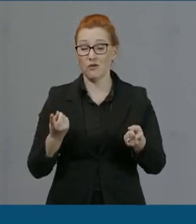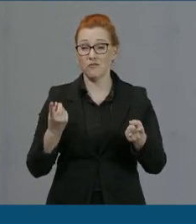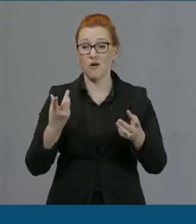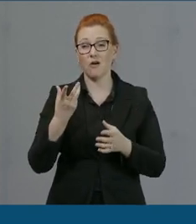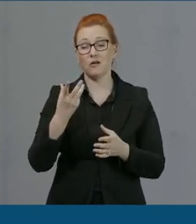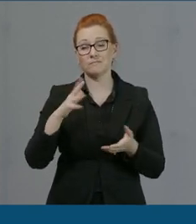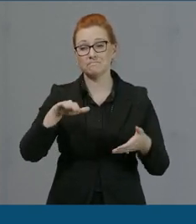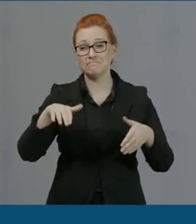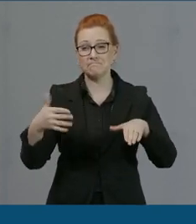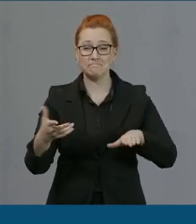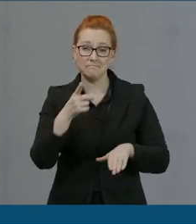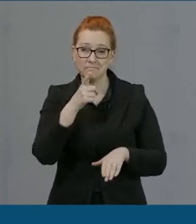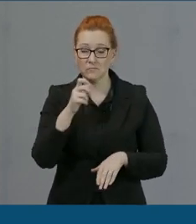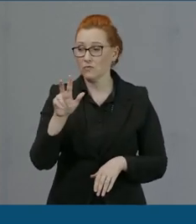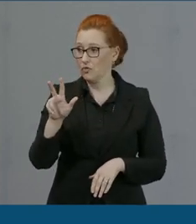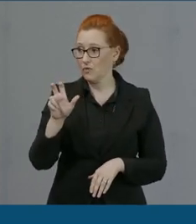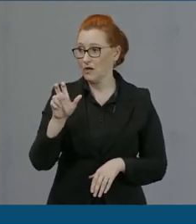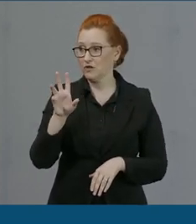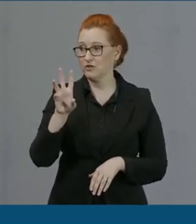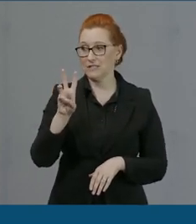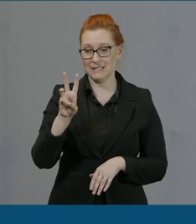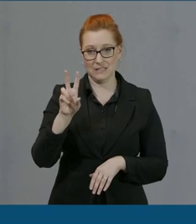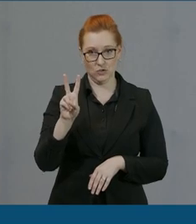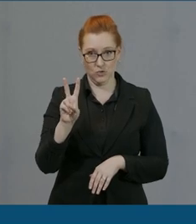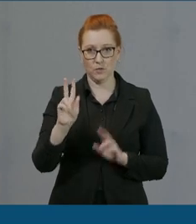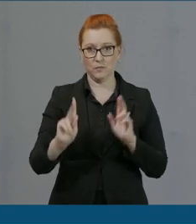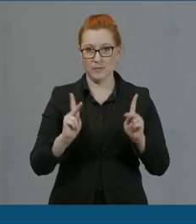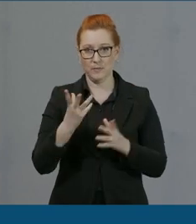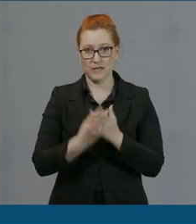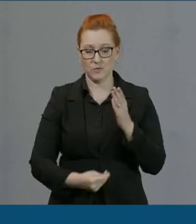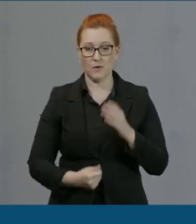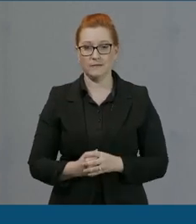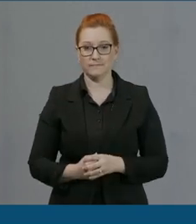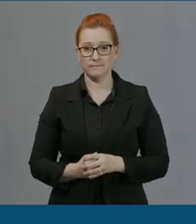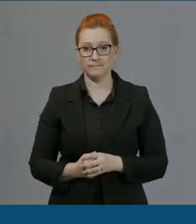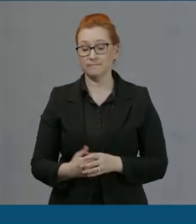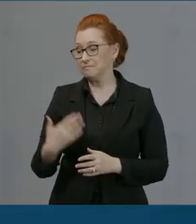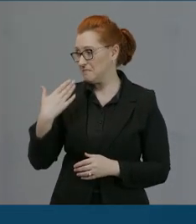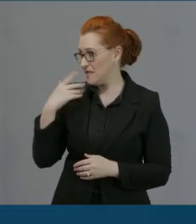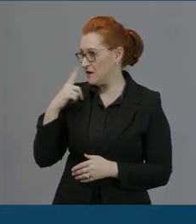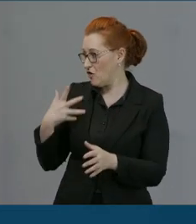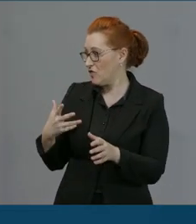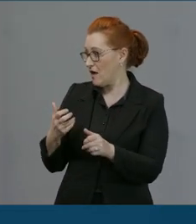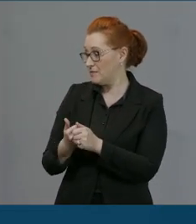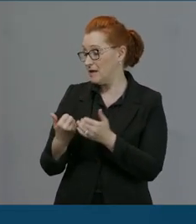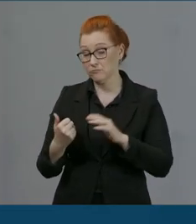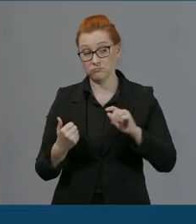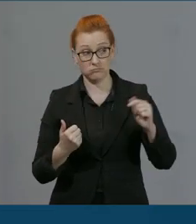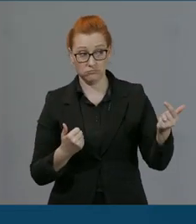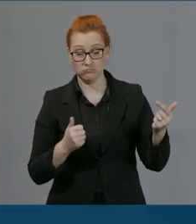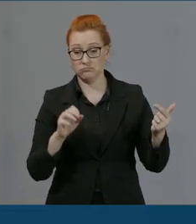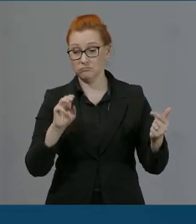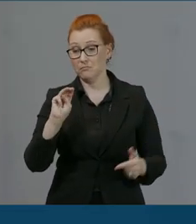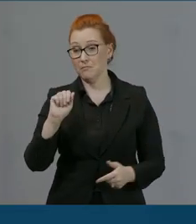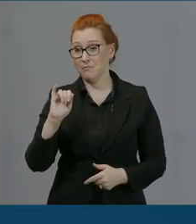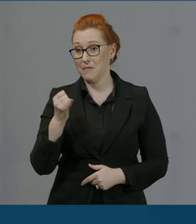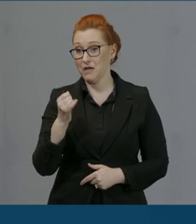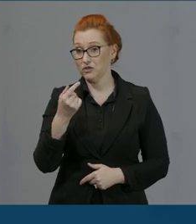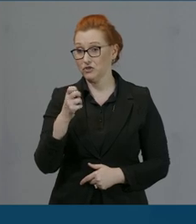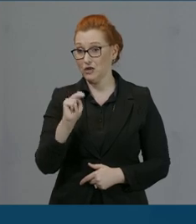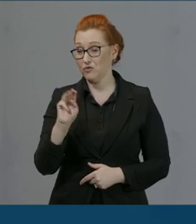362 Arizonans to this disease. Thank you very much, Doctor, and for an update, Major General McGuire. Thank you,